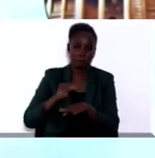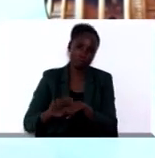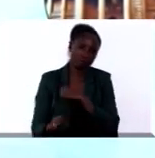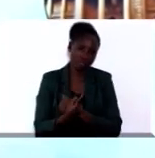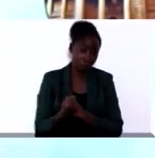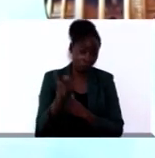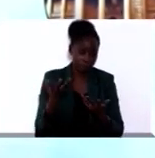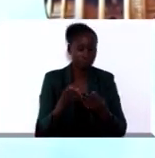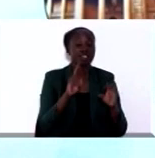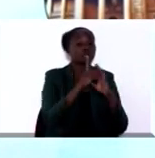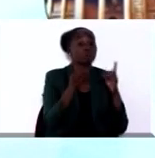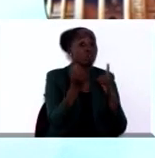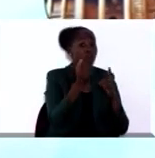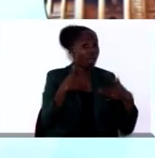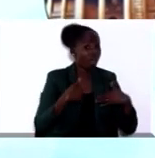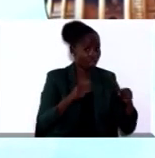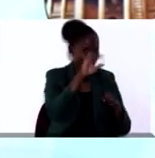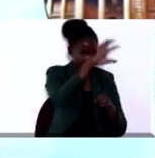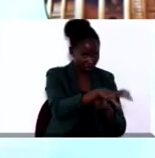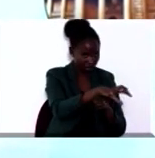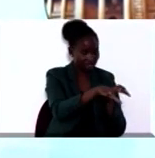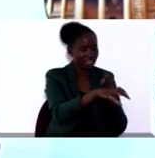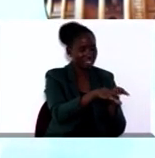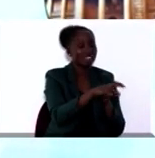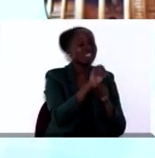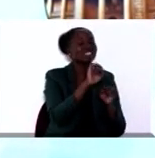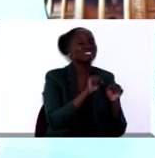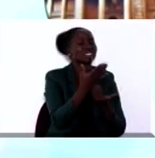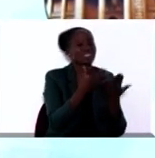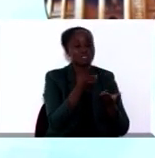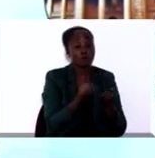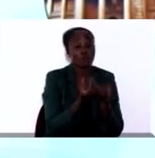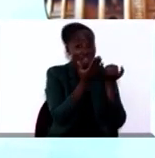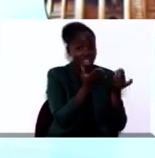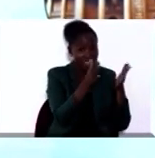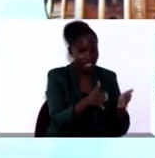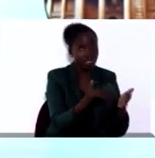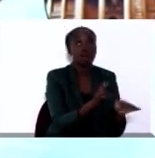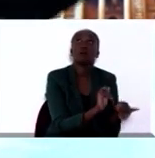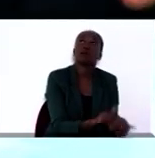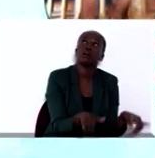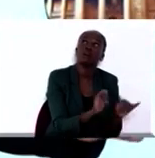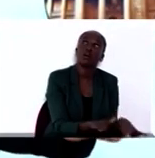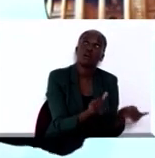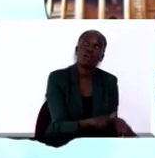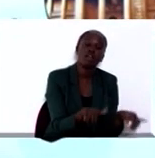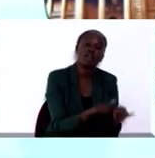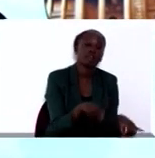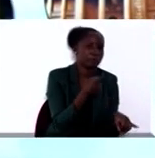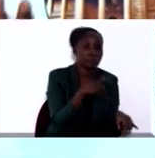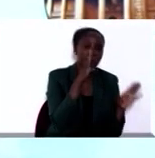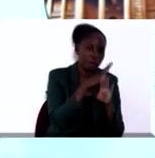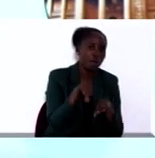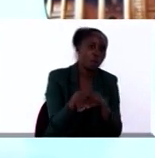of Health is one of the biggest areas where service providers for a long time, we have accruals there. So